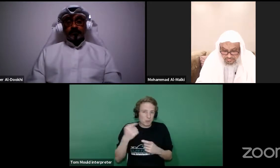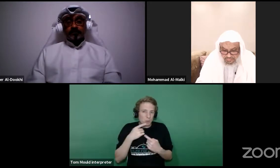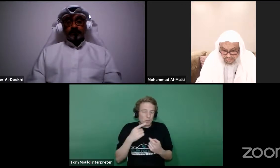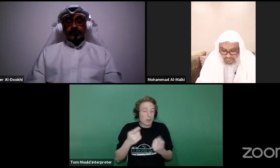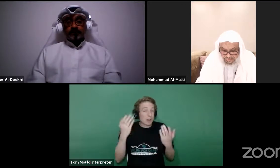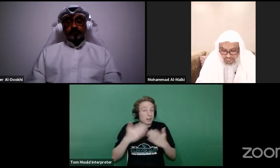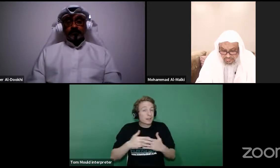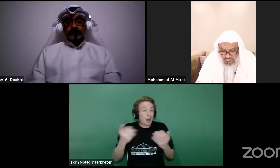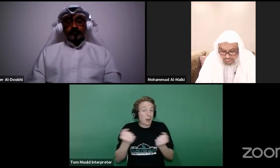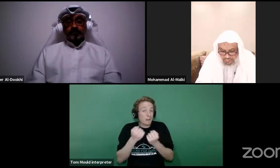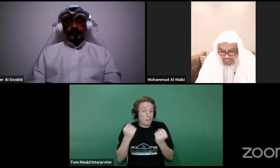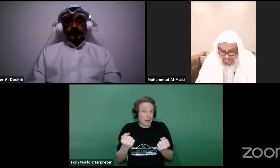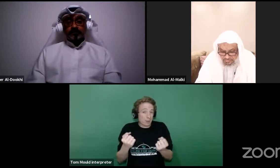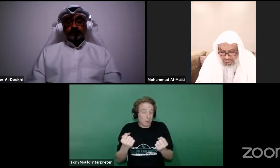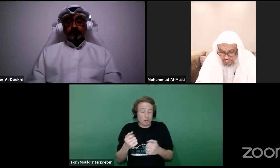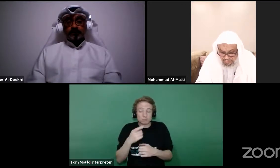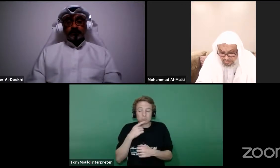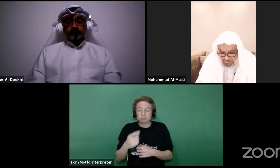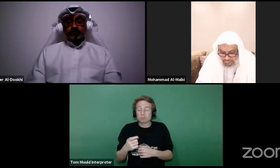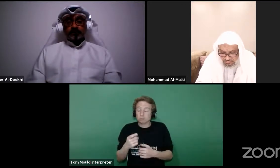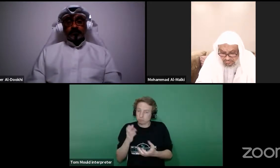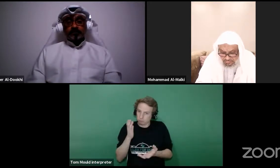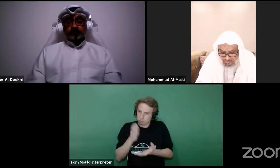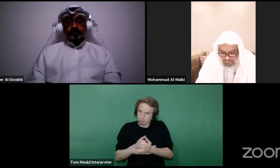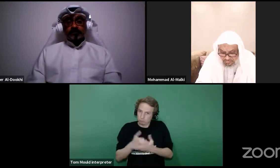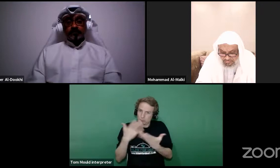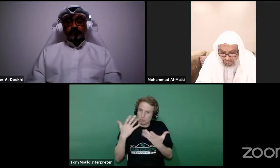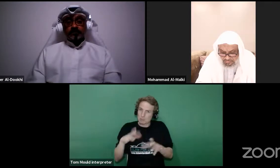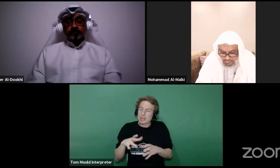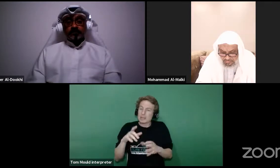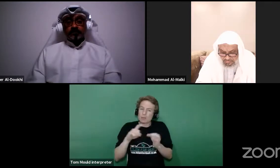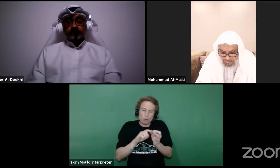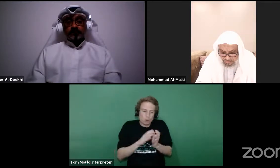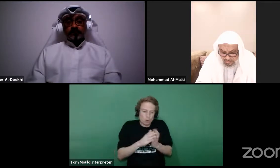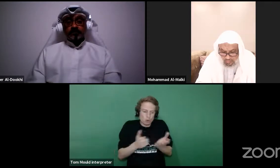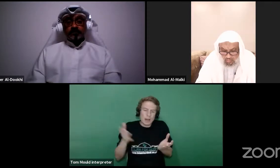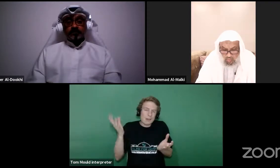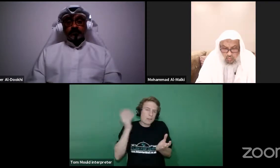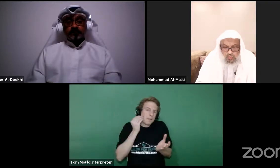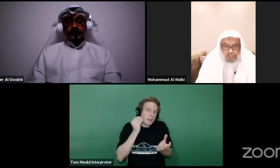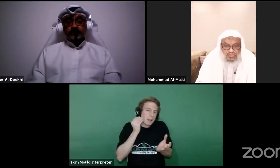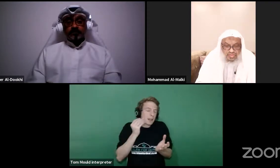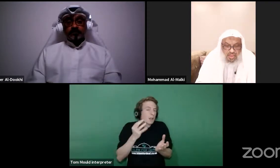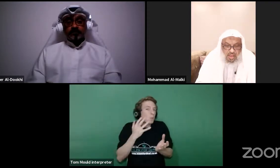power, indeed we revealed it, the Qur'an, in the night of power.